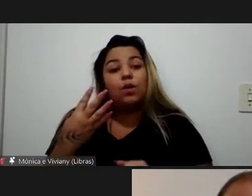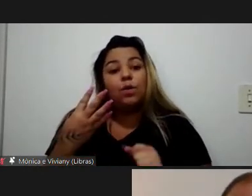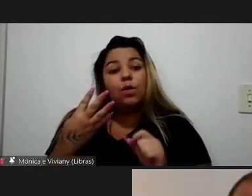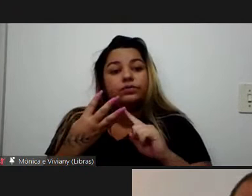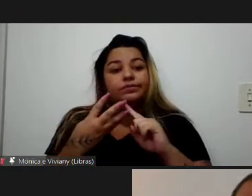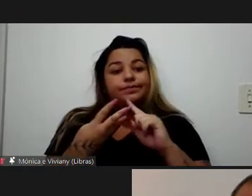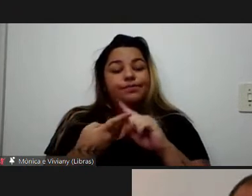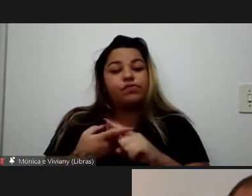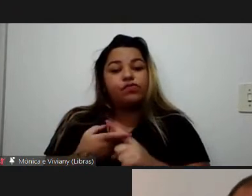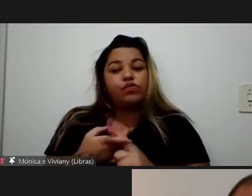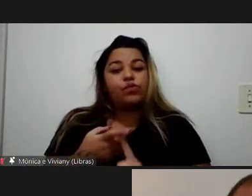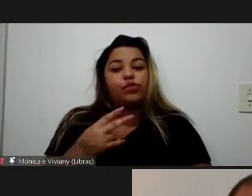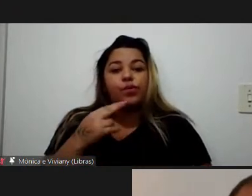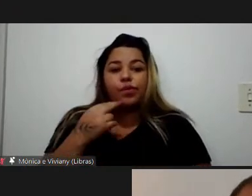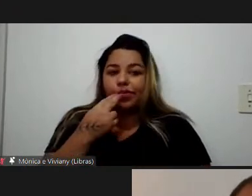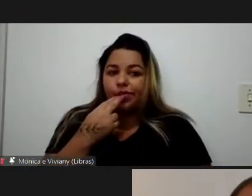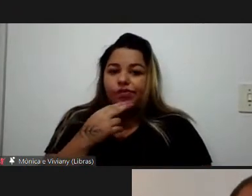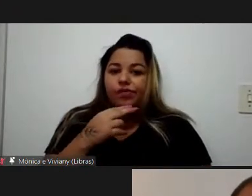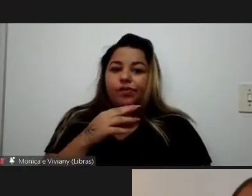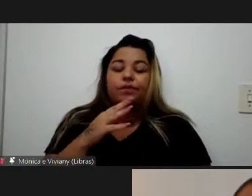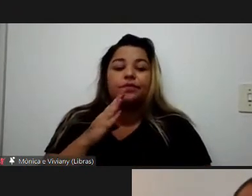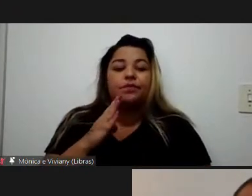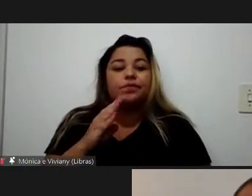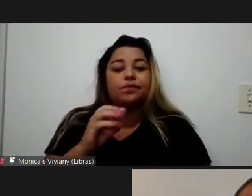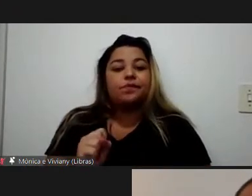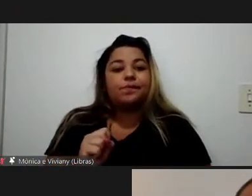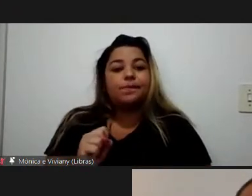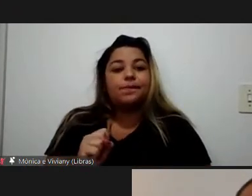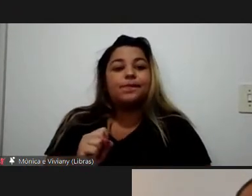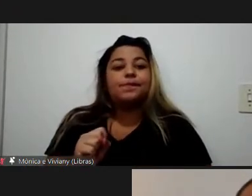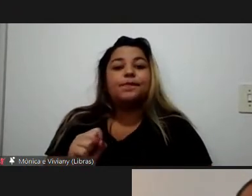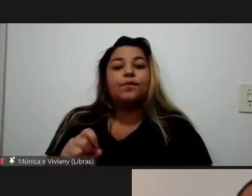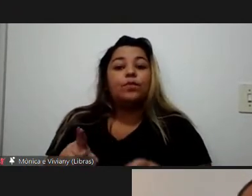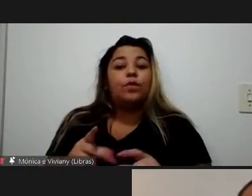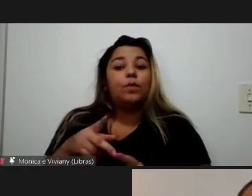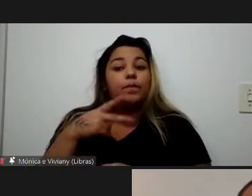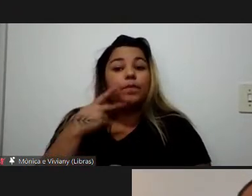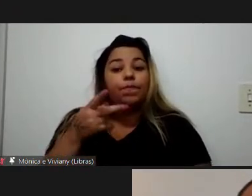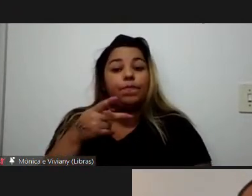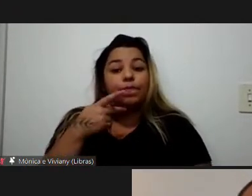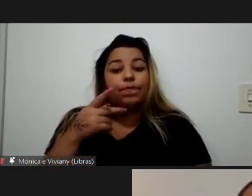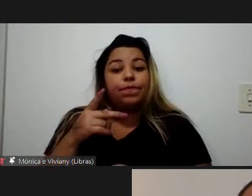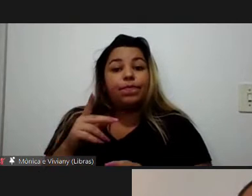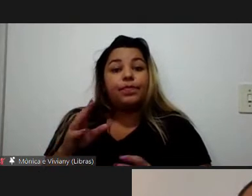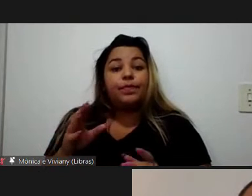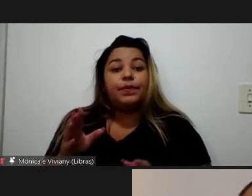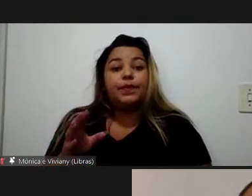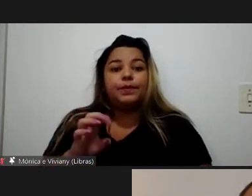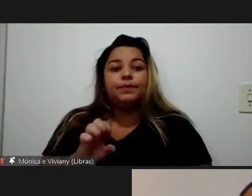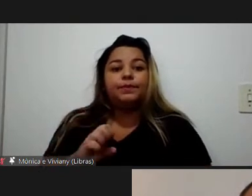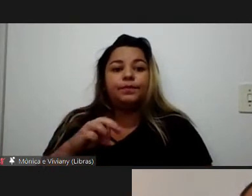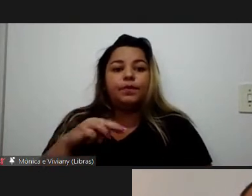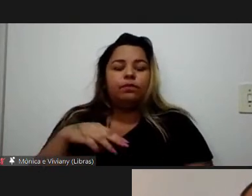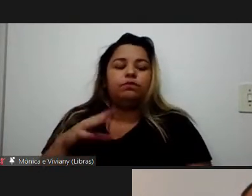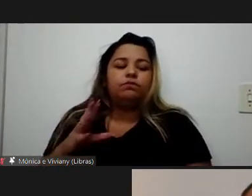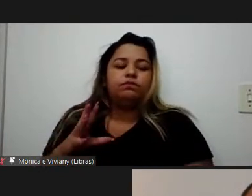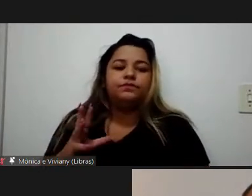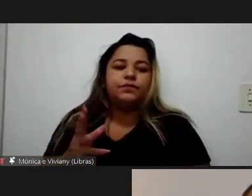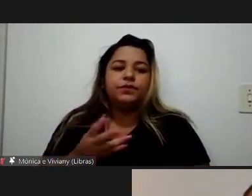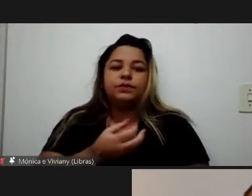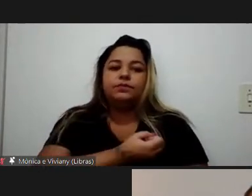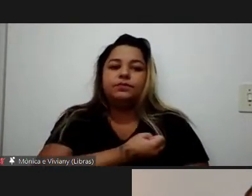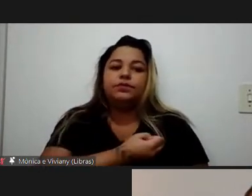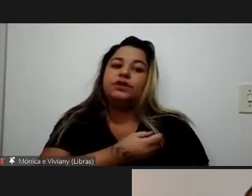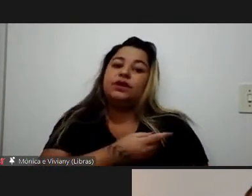relation to the 4 feed nutrition areas in the APS, the healthcare, the one that you said was the empowering of